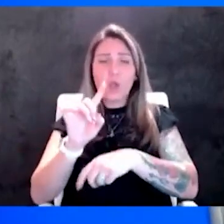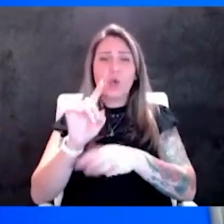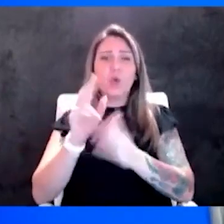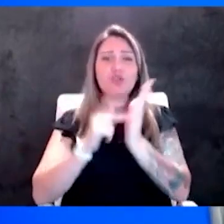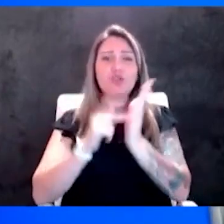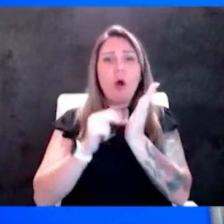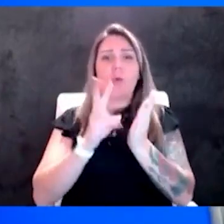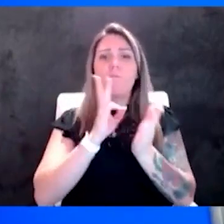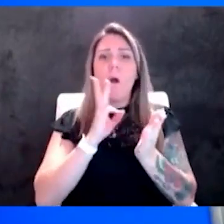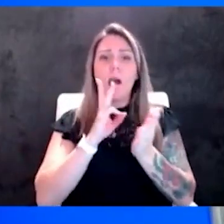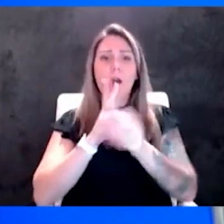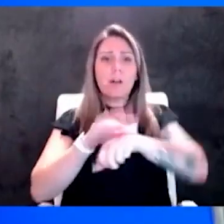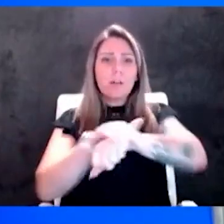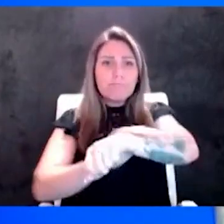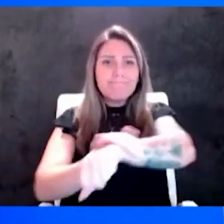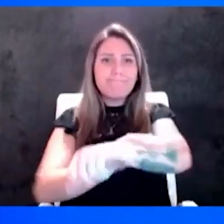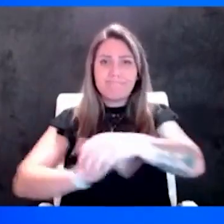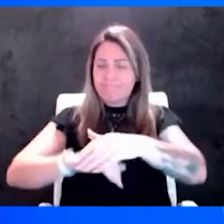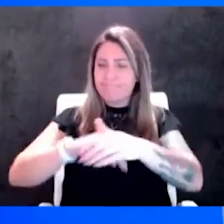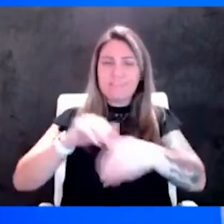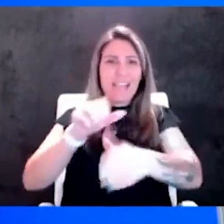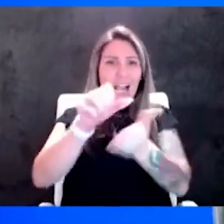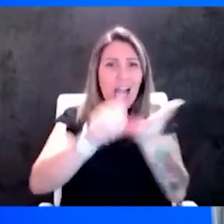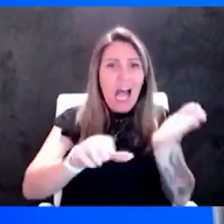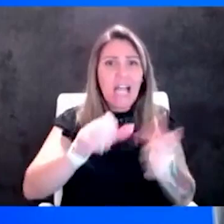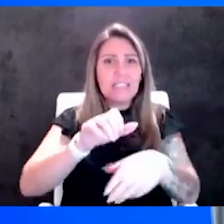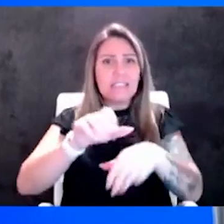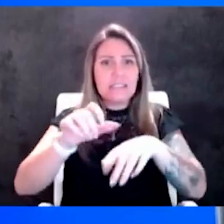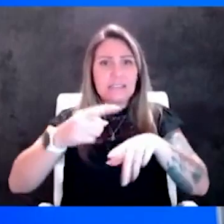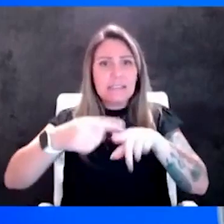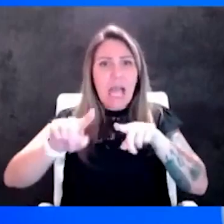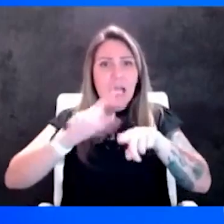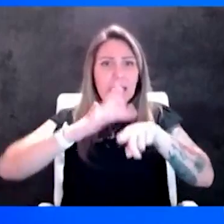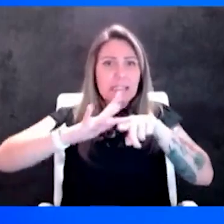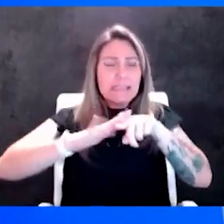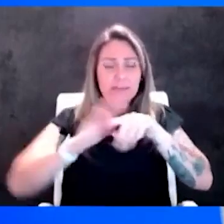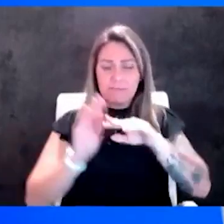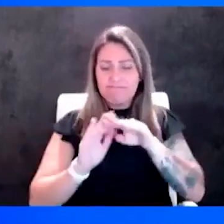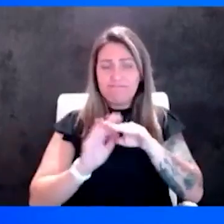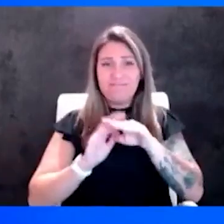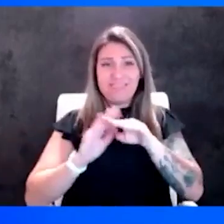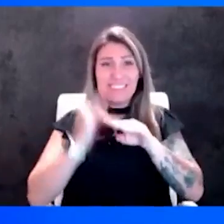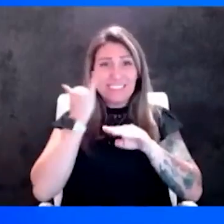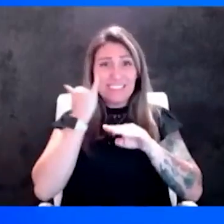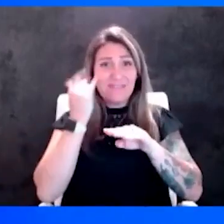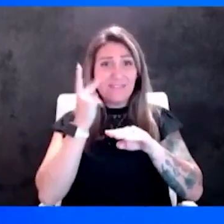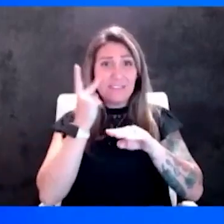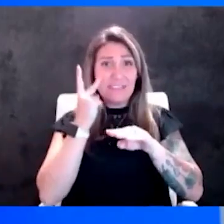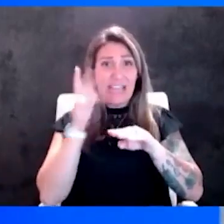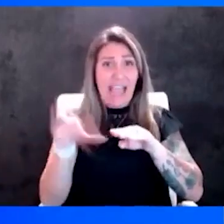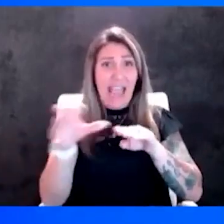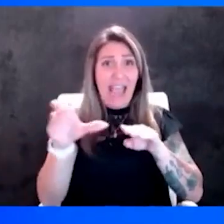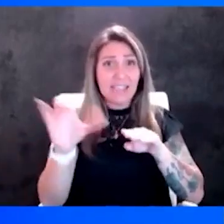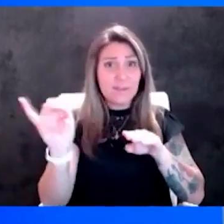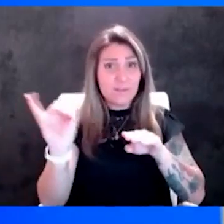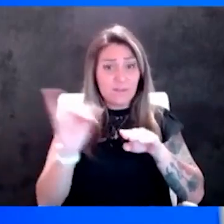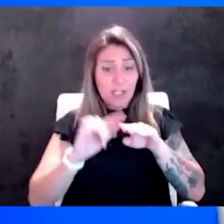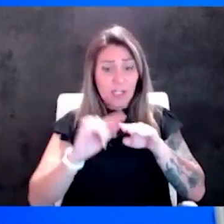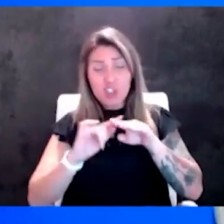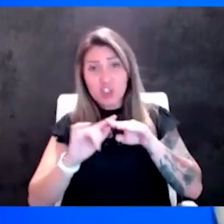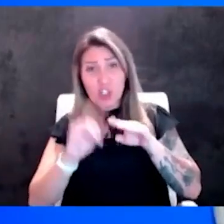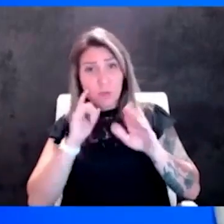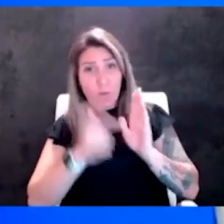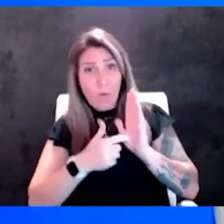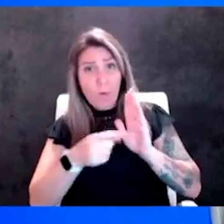after any kind of cut happens. Only if you start to see signs of an active infection after that should you be putting on the